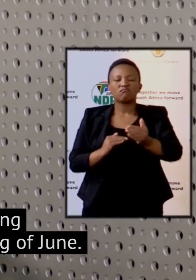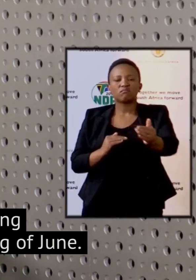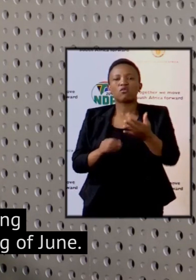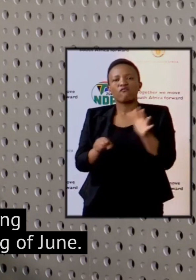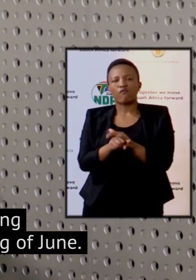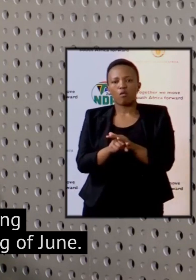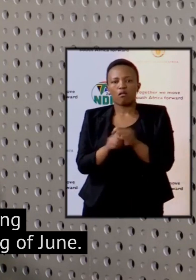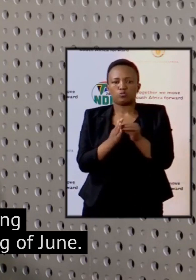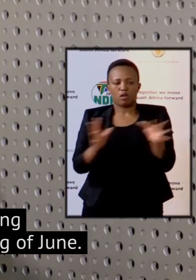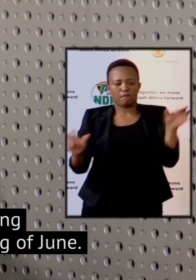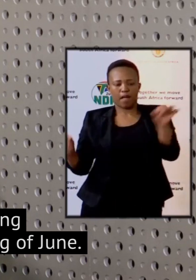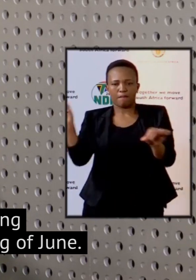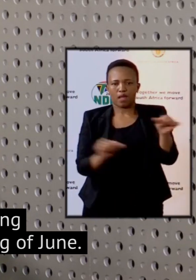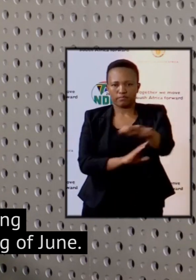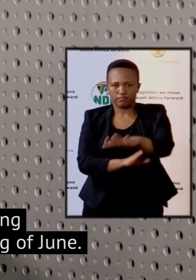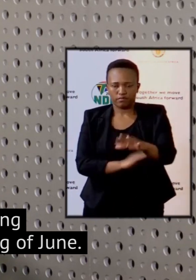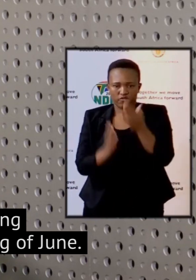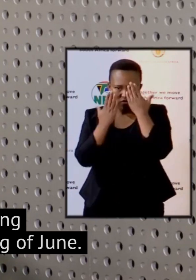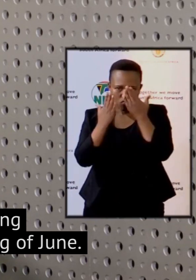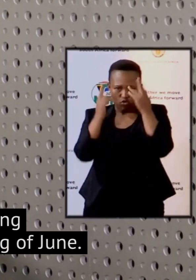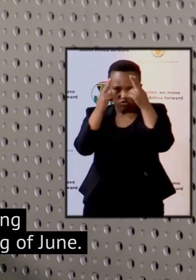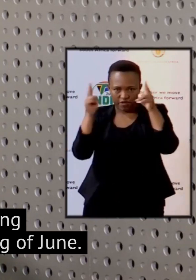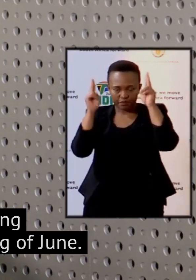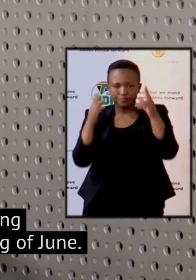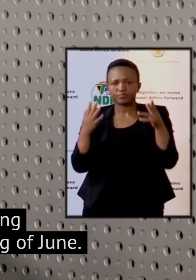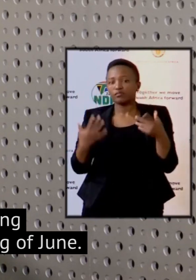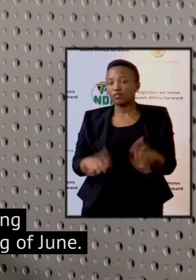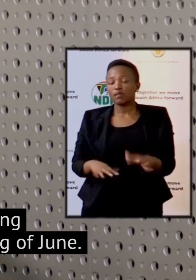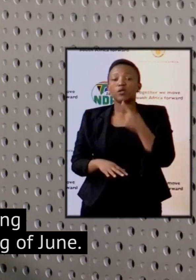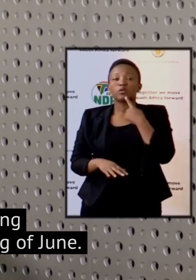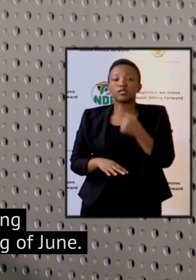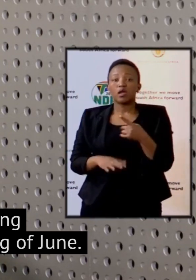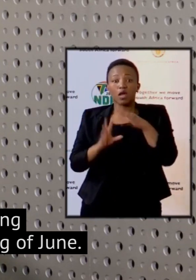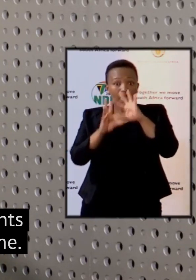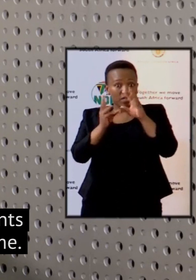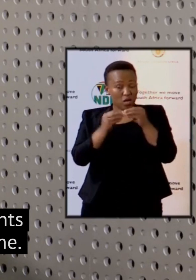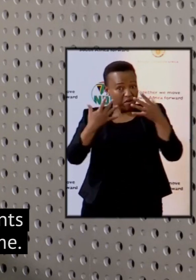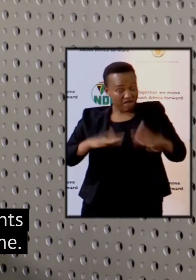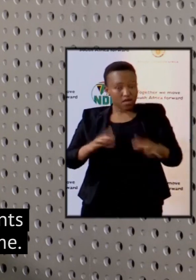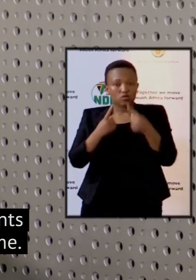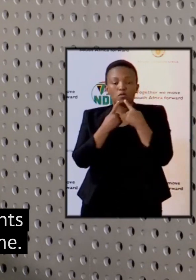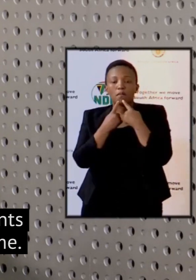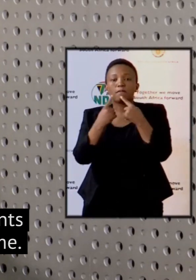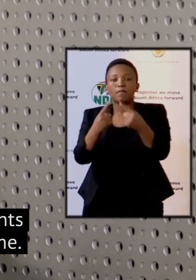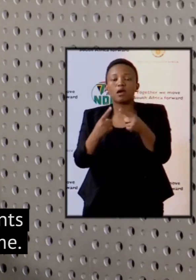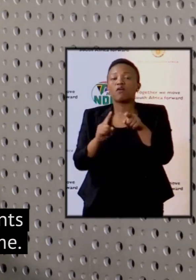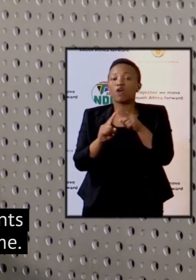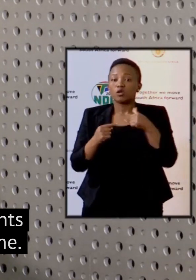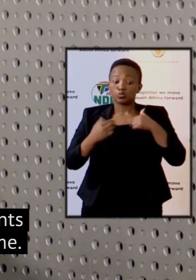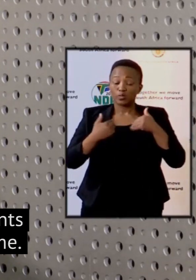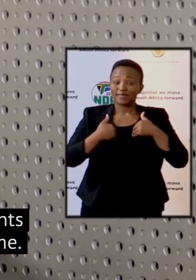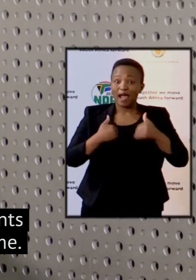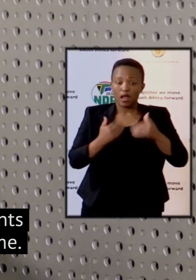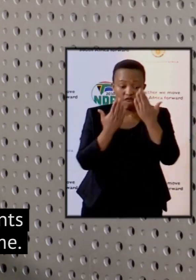Sifuna ukuthi maqala uJune sesizenzile zonke lezi zinto esizishoyo la ukuze kwazi ukuthi kuqala ukufunda